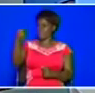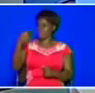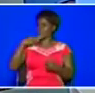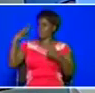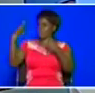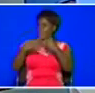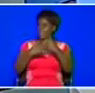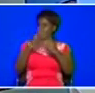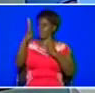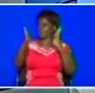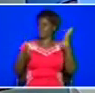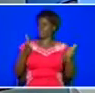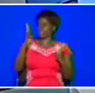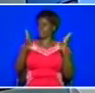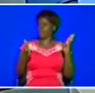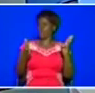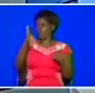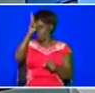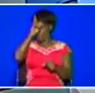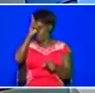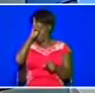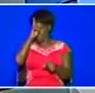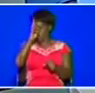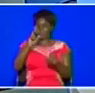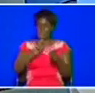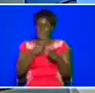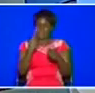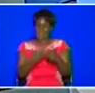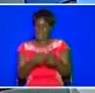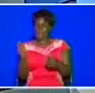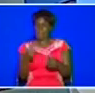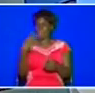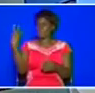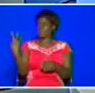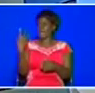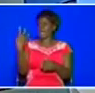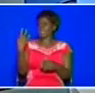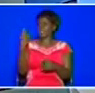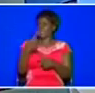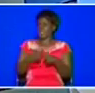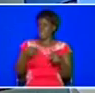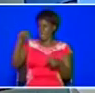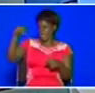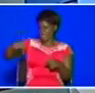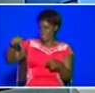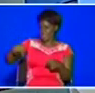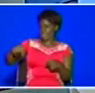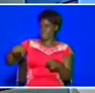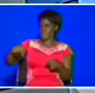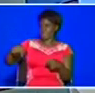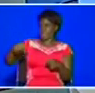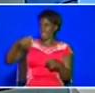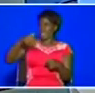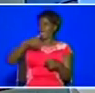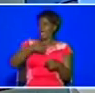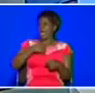53,844 police officers mm-hmm. in service. Right. And then in March this year, 2017, there were 3 passing